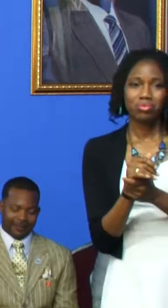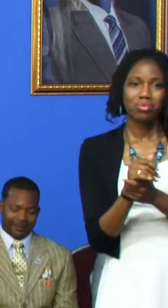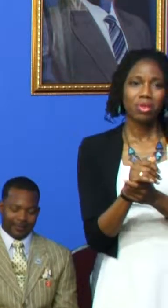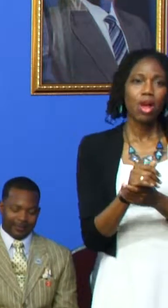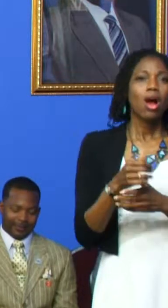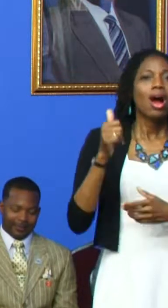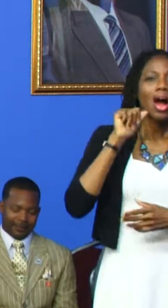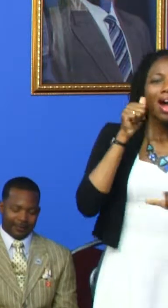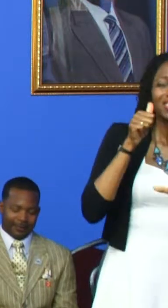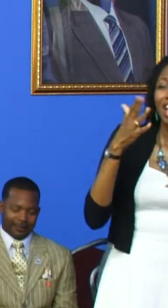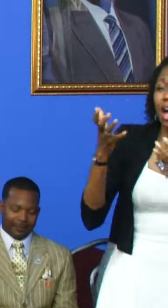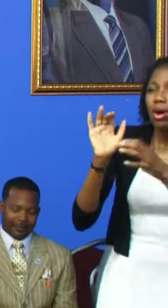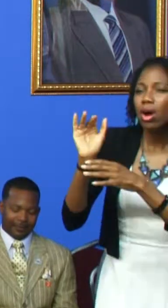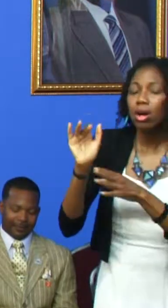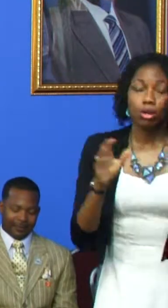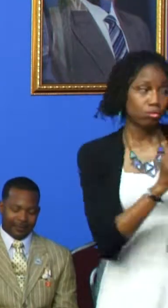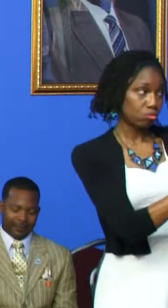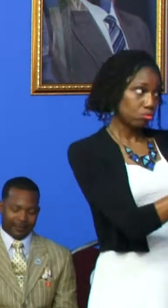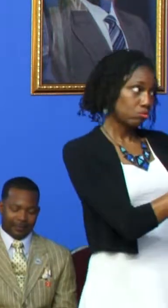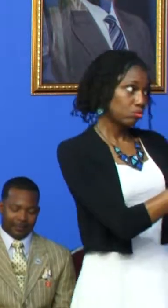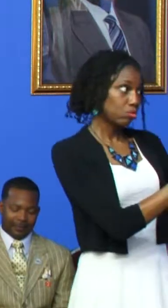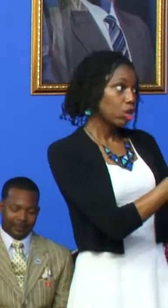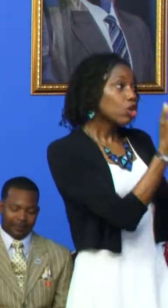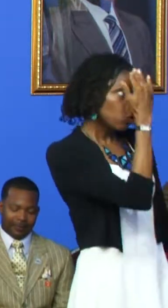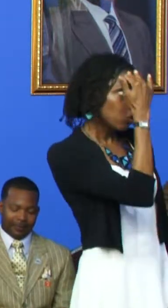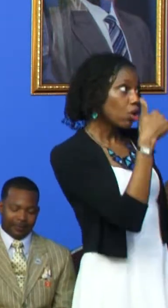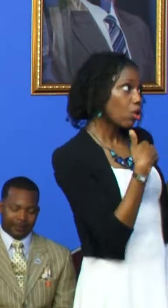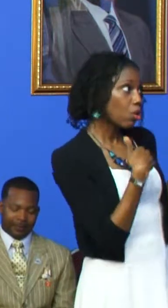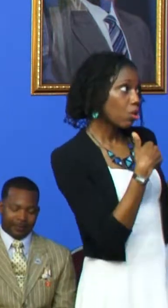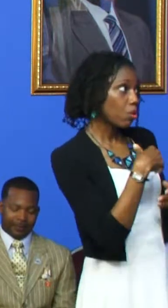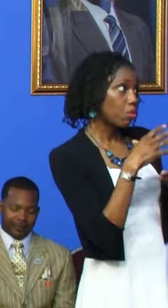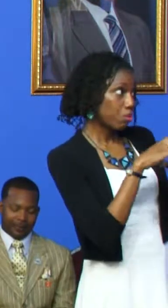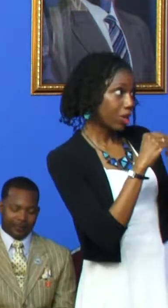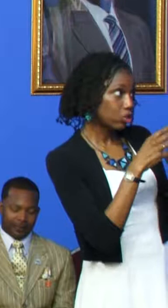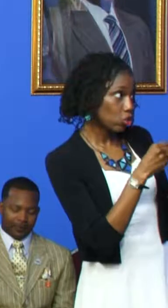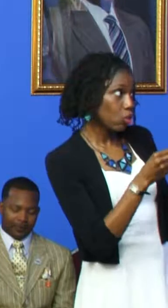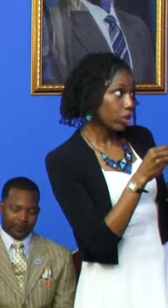Auntie so-and-so, boy, you better call me after my stories.